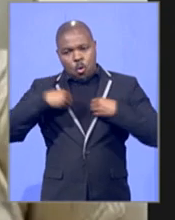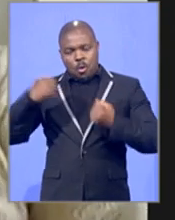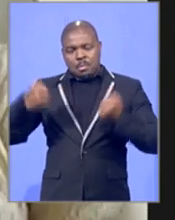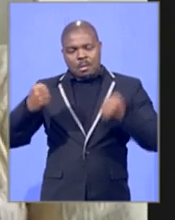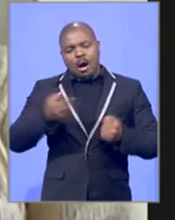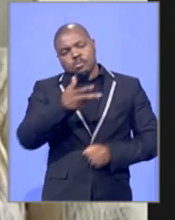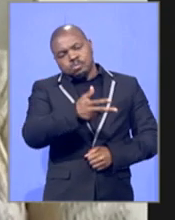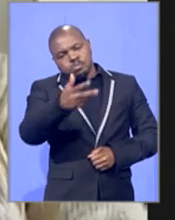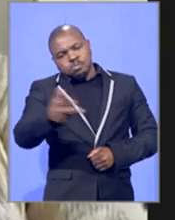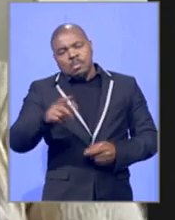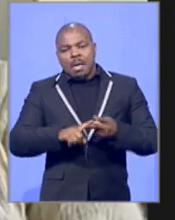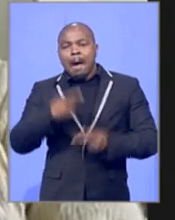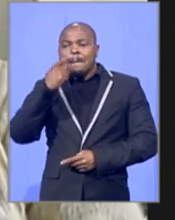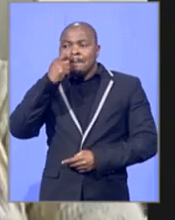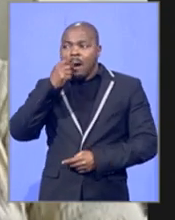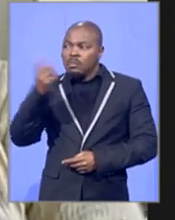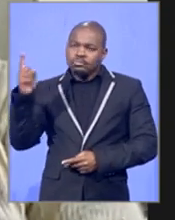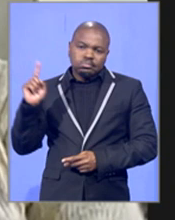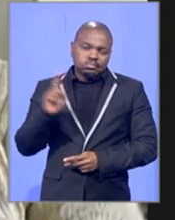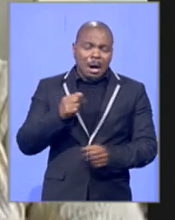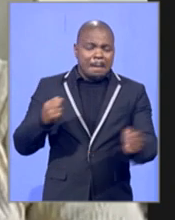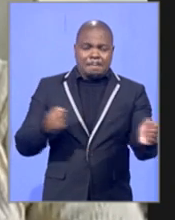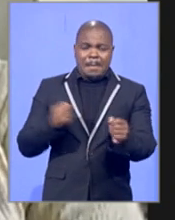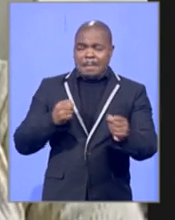were men came in with big